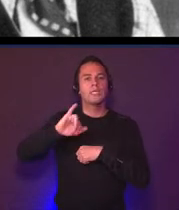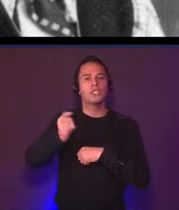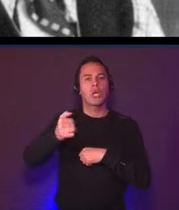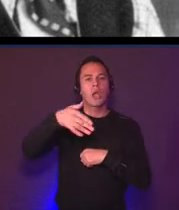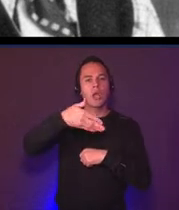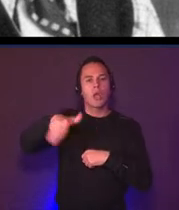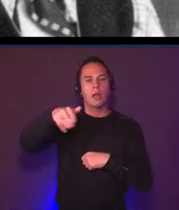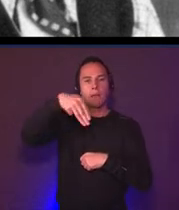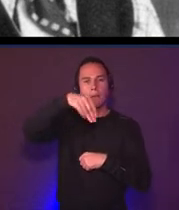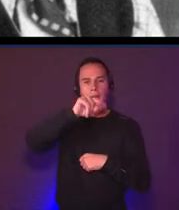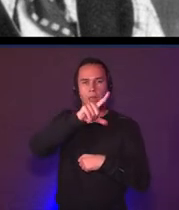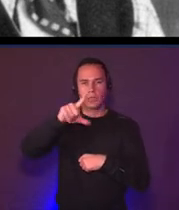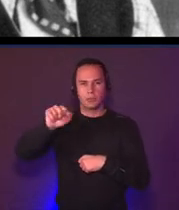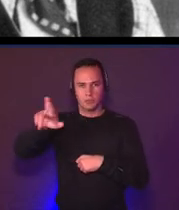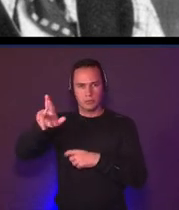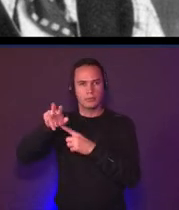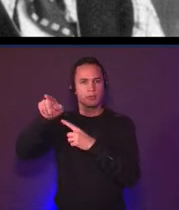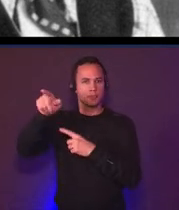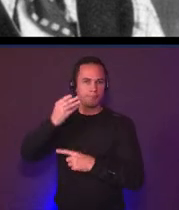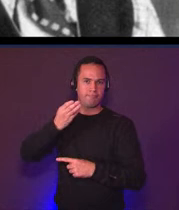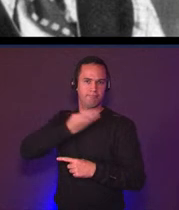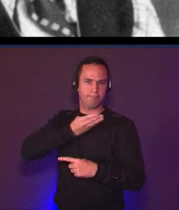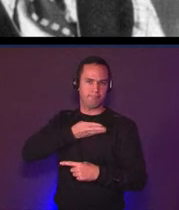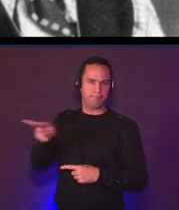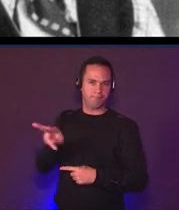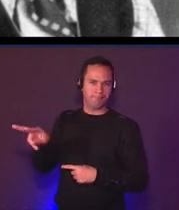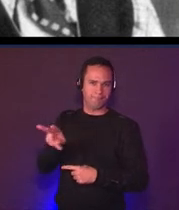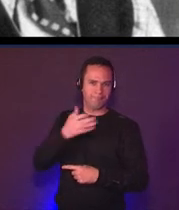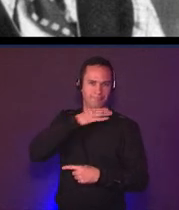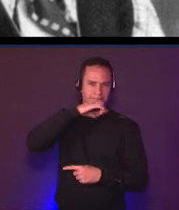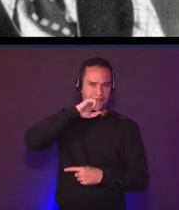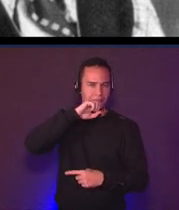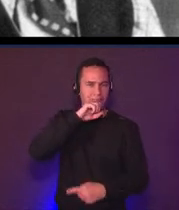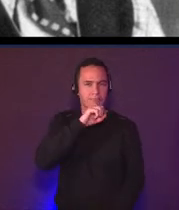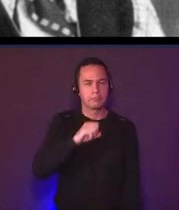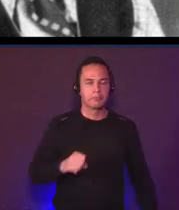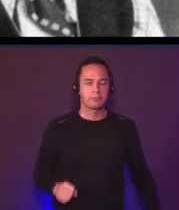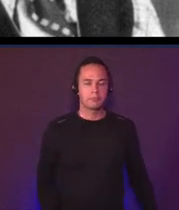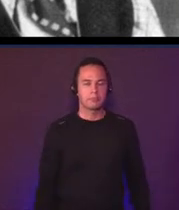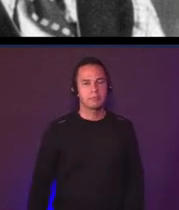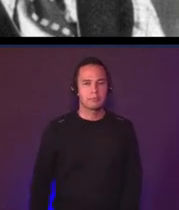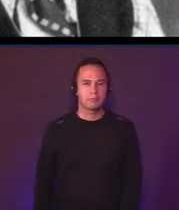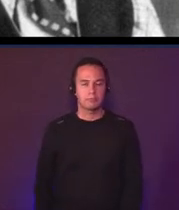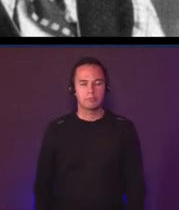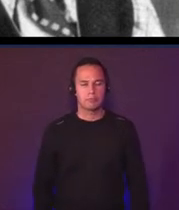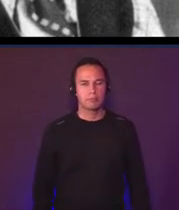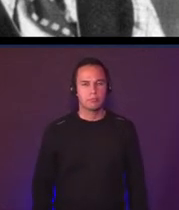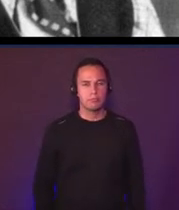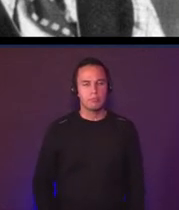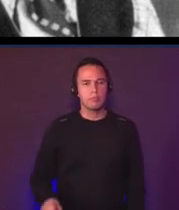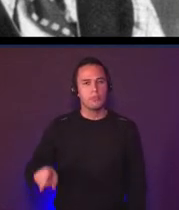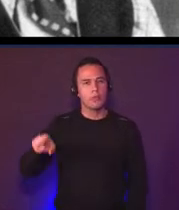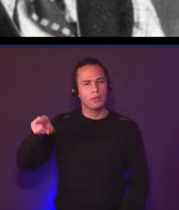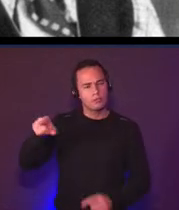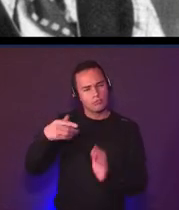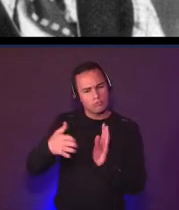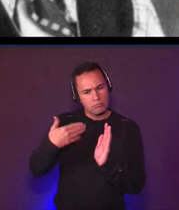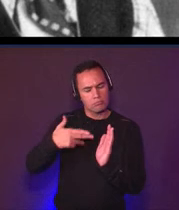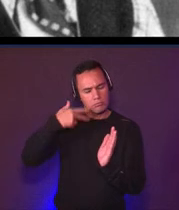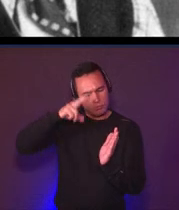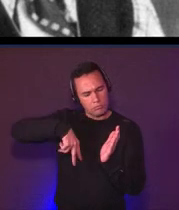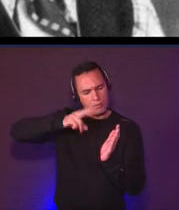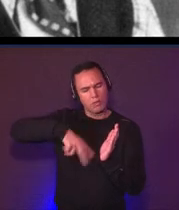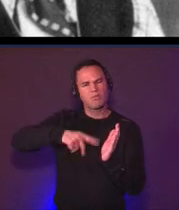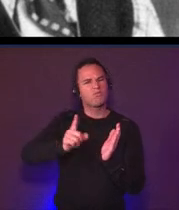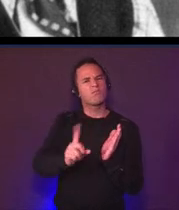journalist. And the book was called Invitation to a Lynching. Not quite a 12-year-old appropriate reading, but it